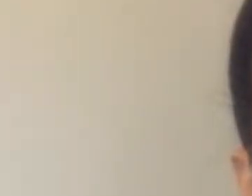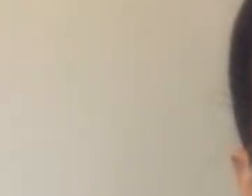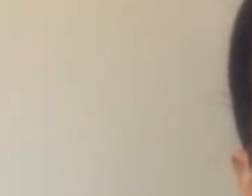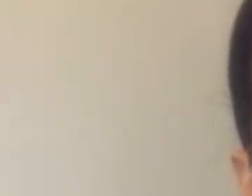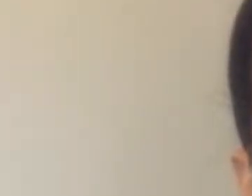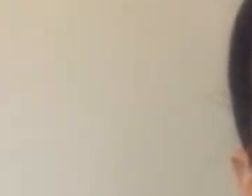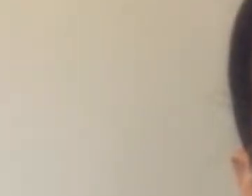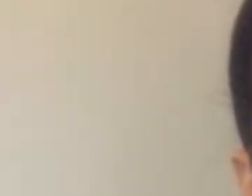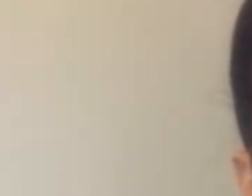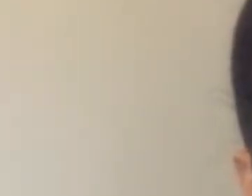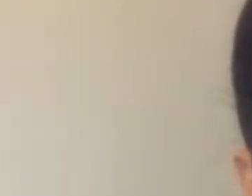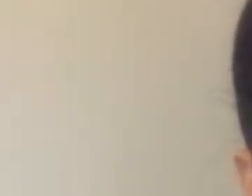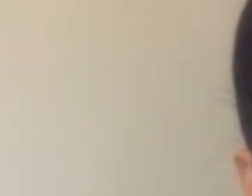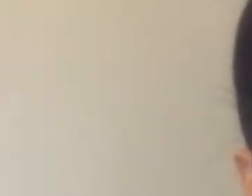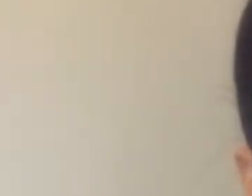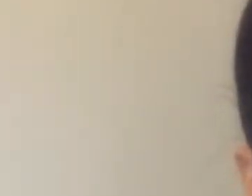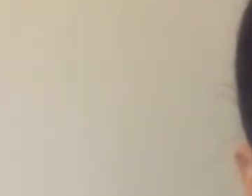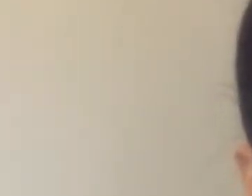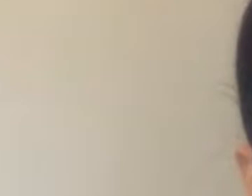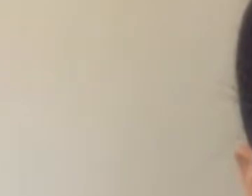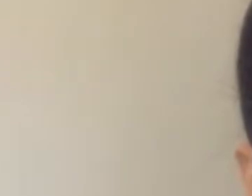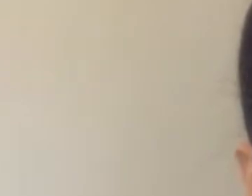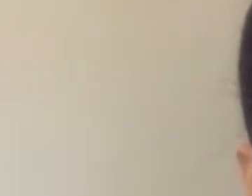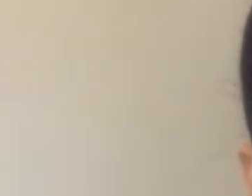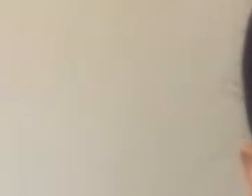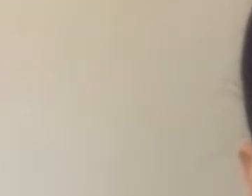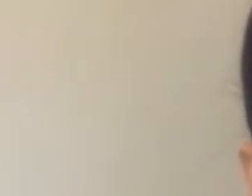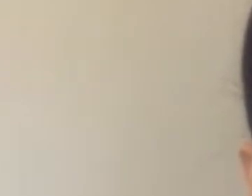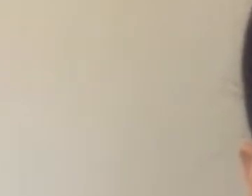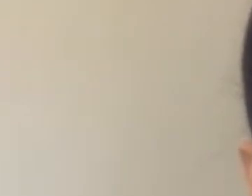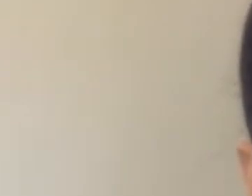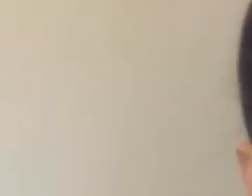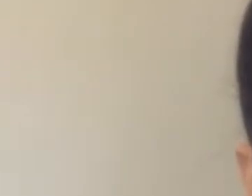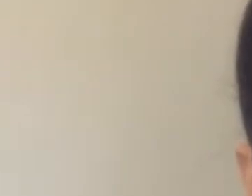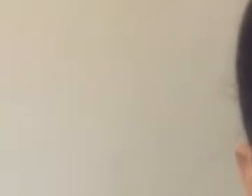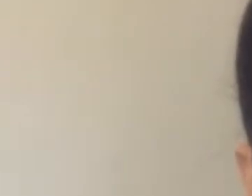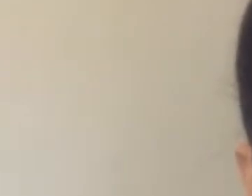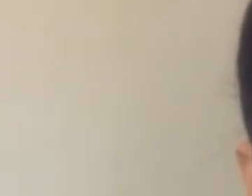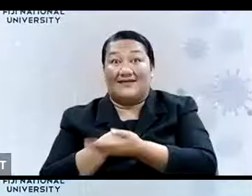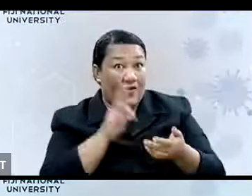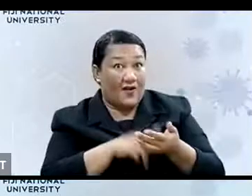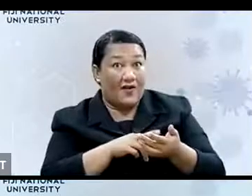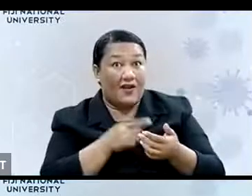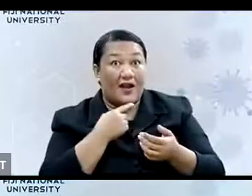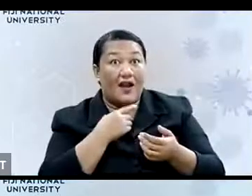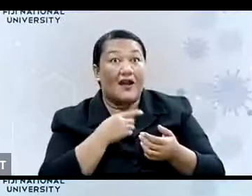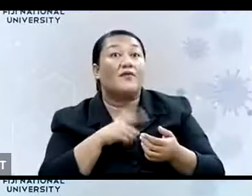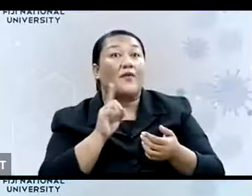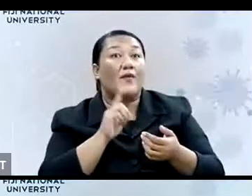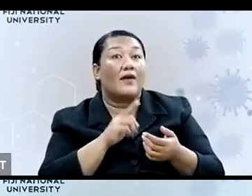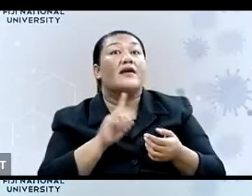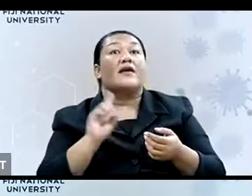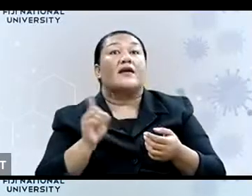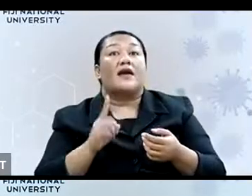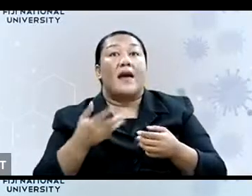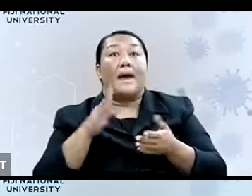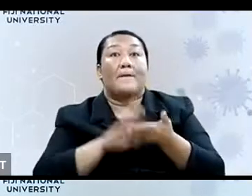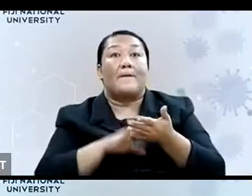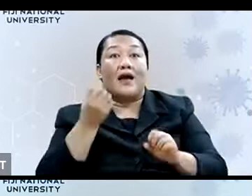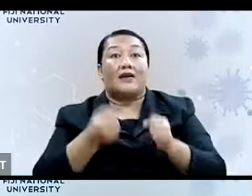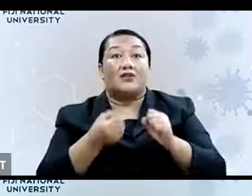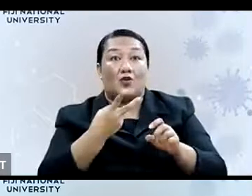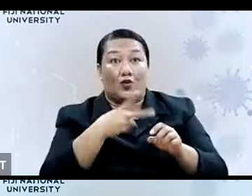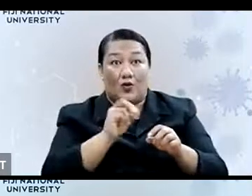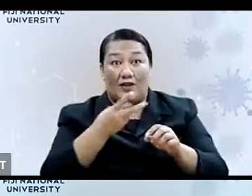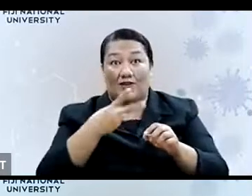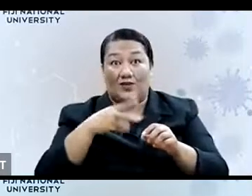So just to give a bit of background, so Fiji, we first recorded a case of COVID in March of 2020. Then after that, we